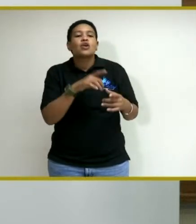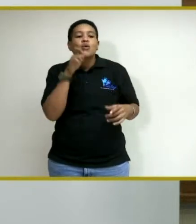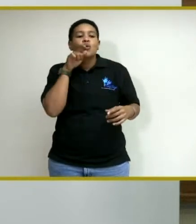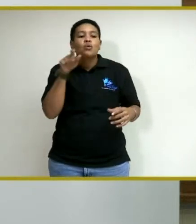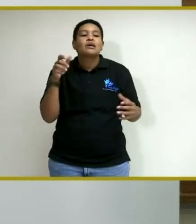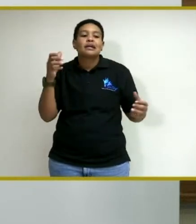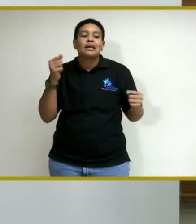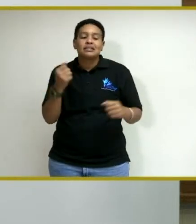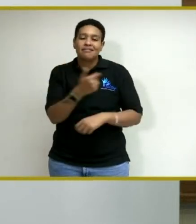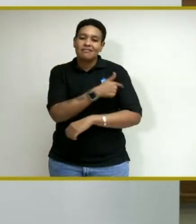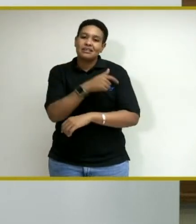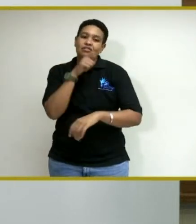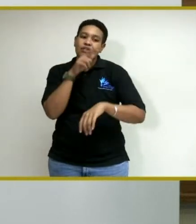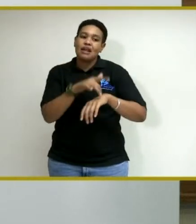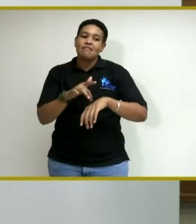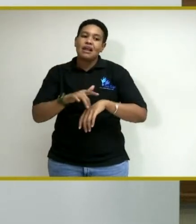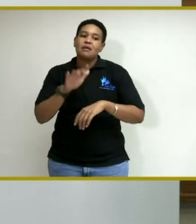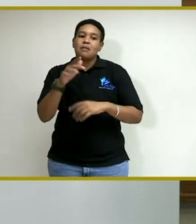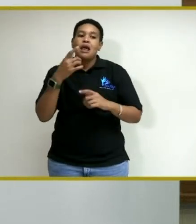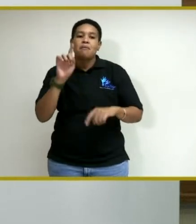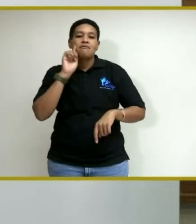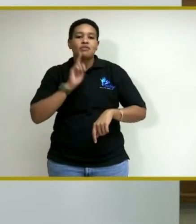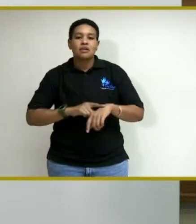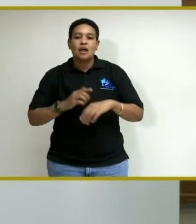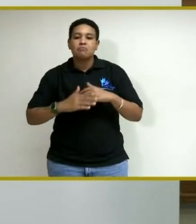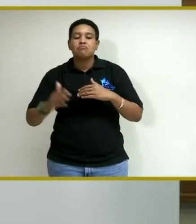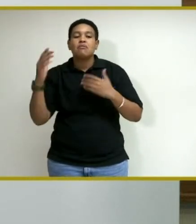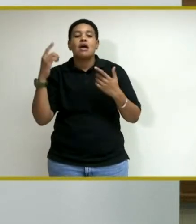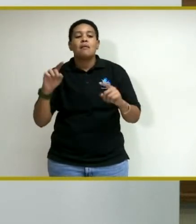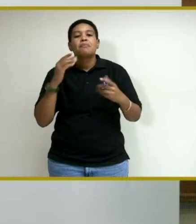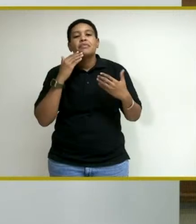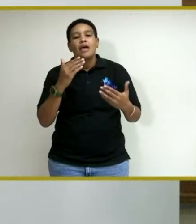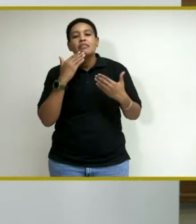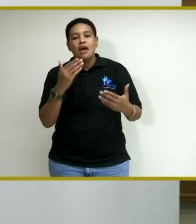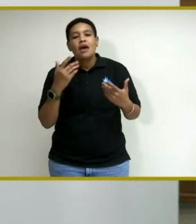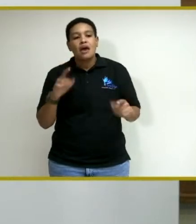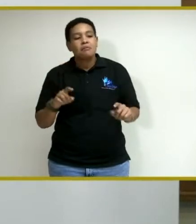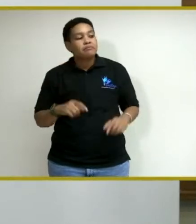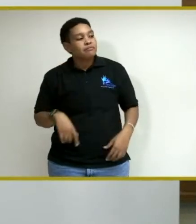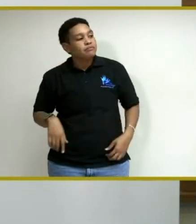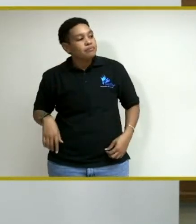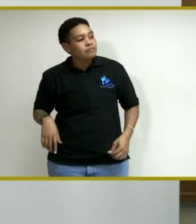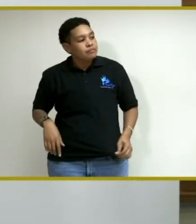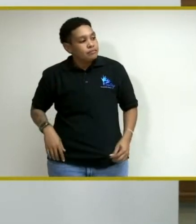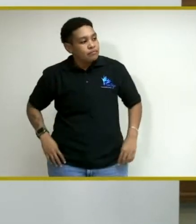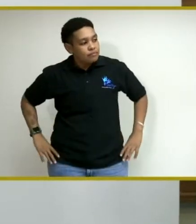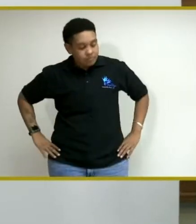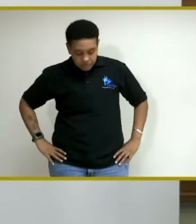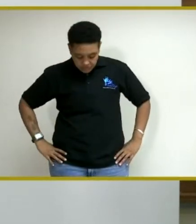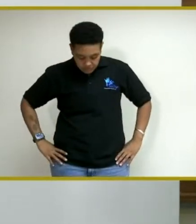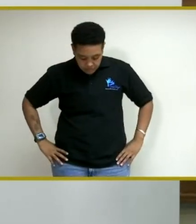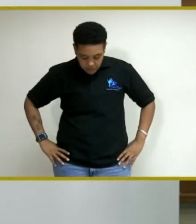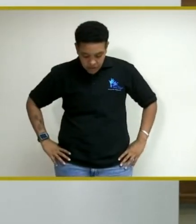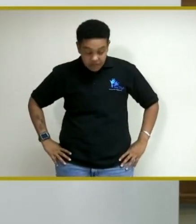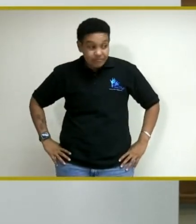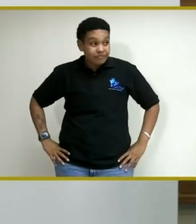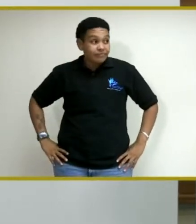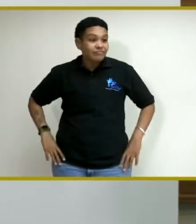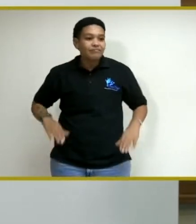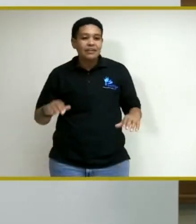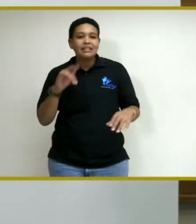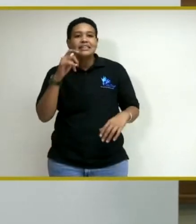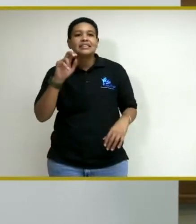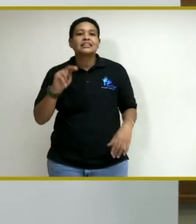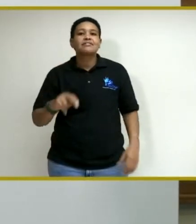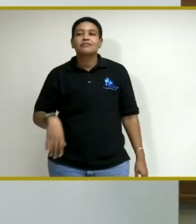gets vaccines that are available for the time being. Thank you very much, and I hand back to Stephen for